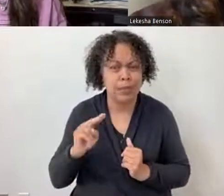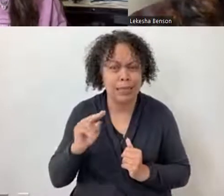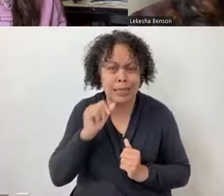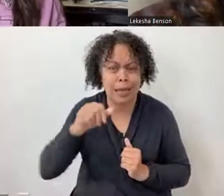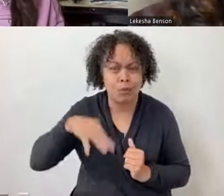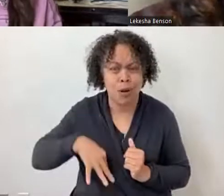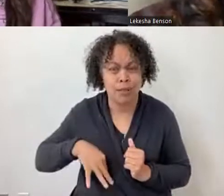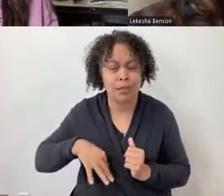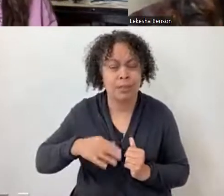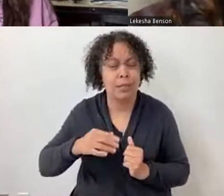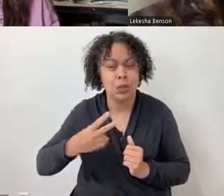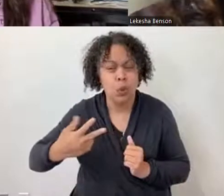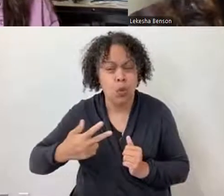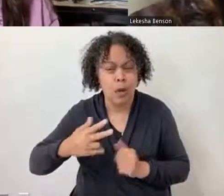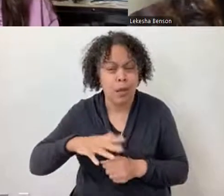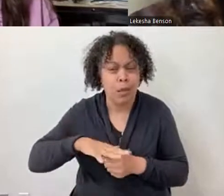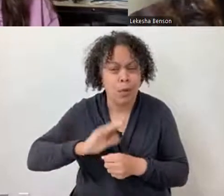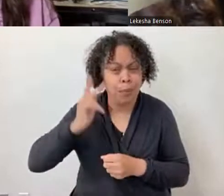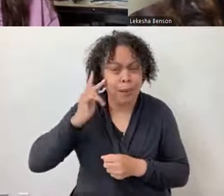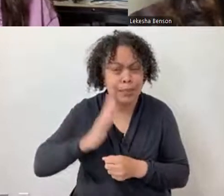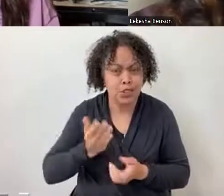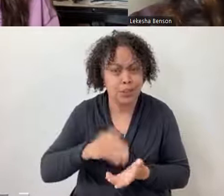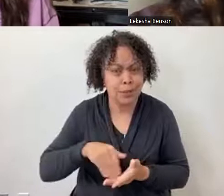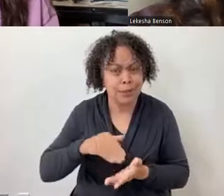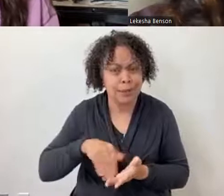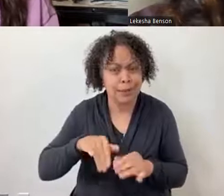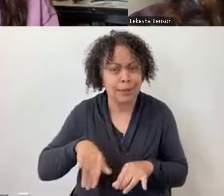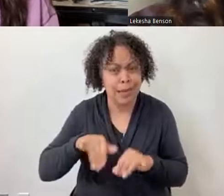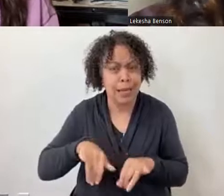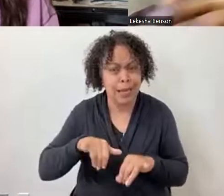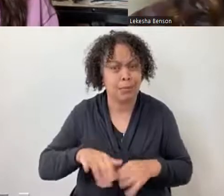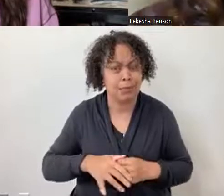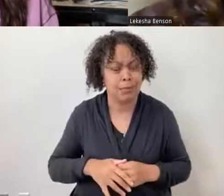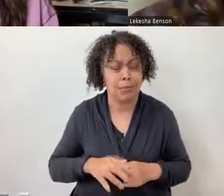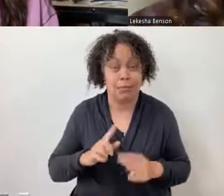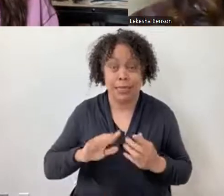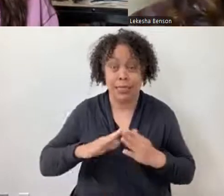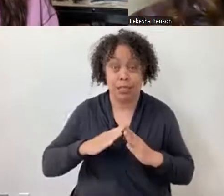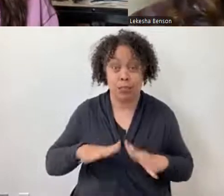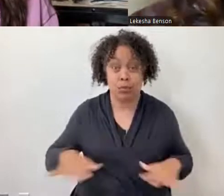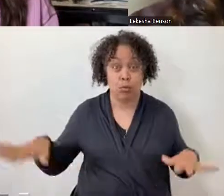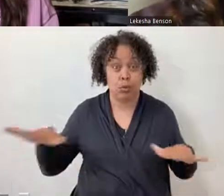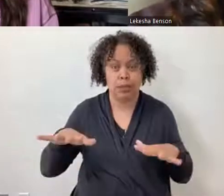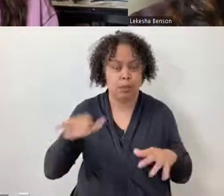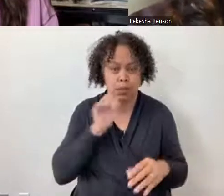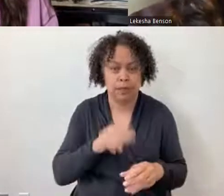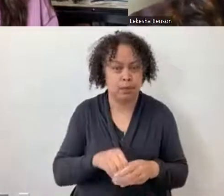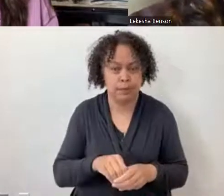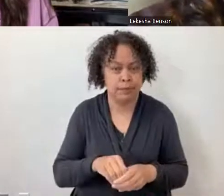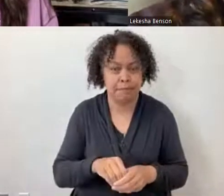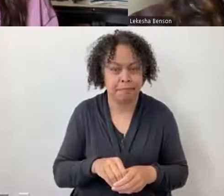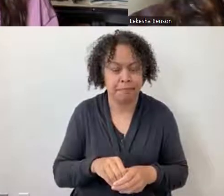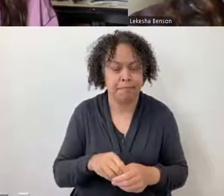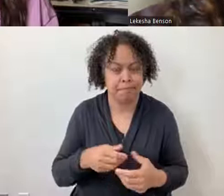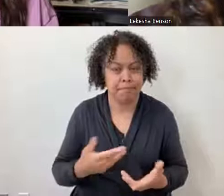local politicians, and but I did not find that the community was present, right? And I